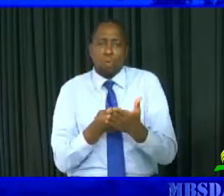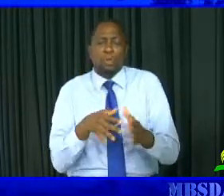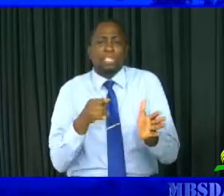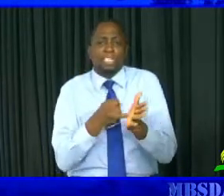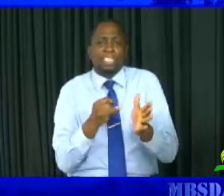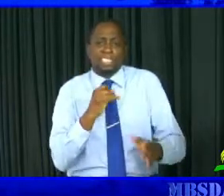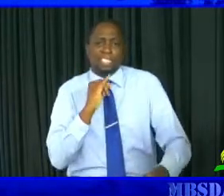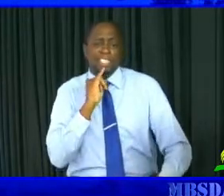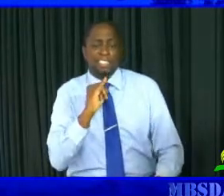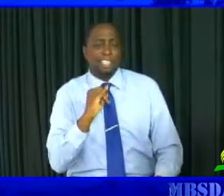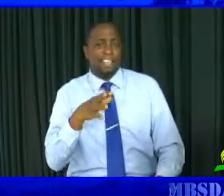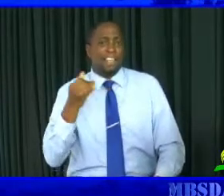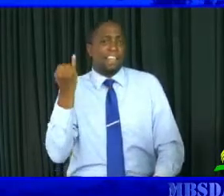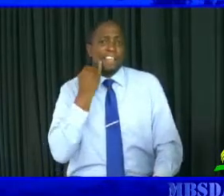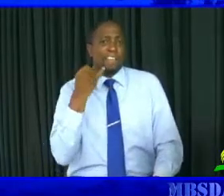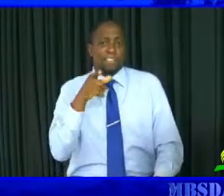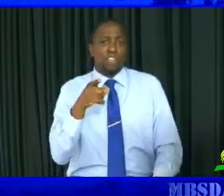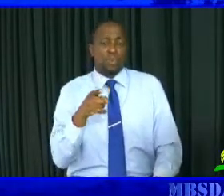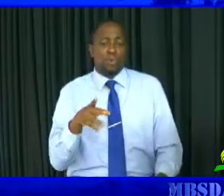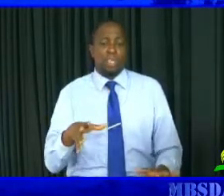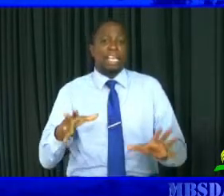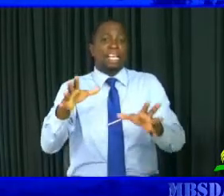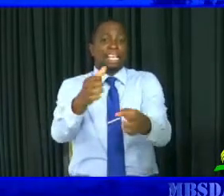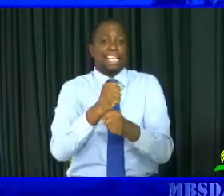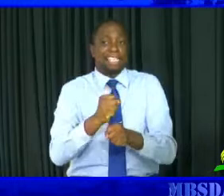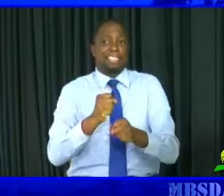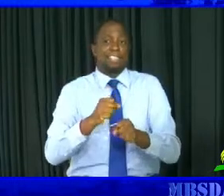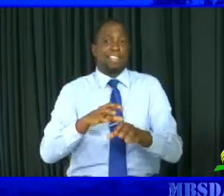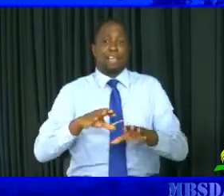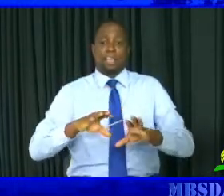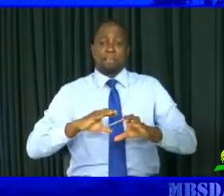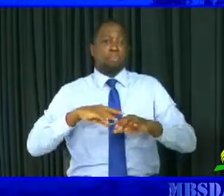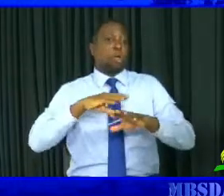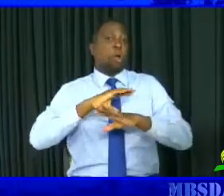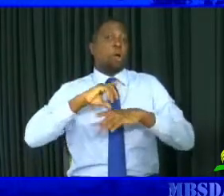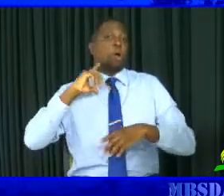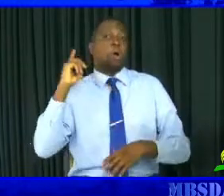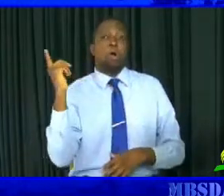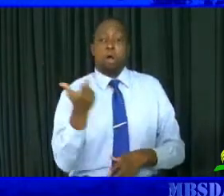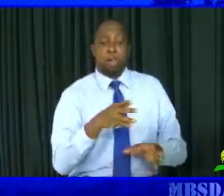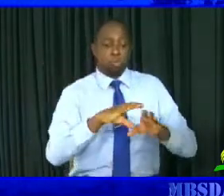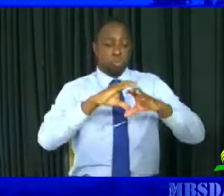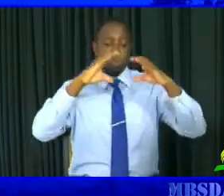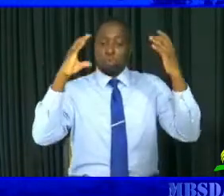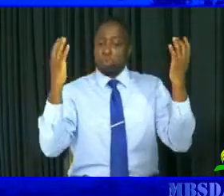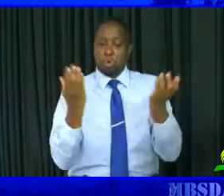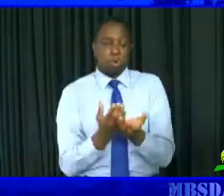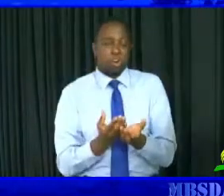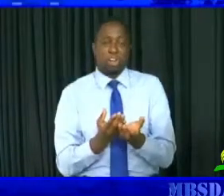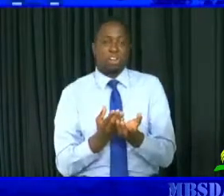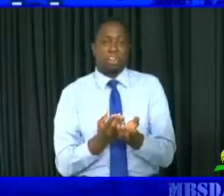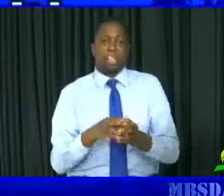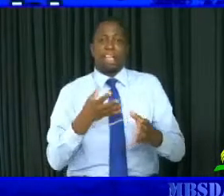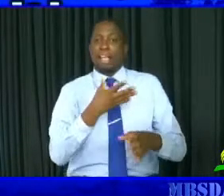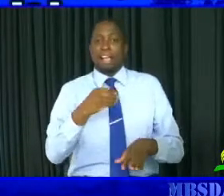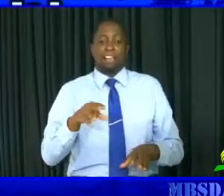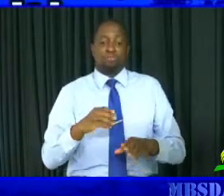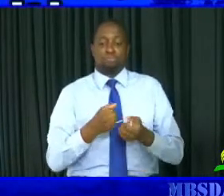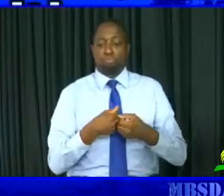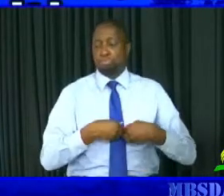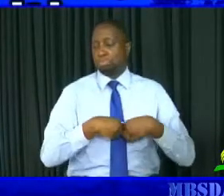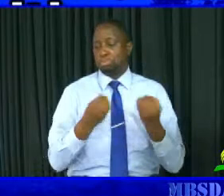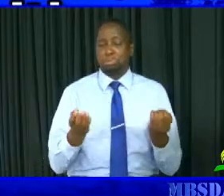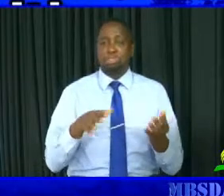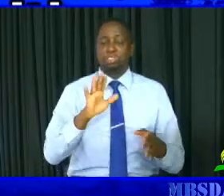For what shall it profit a man if he shall gain the whole world and lose his own soul? Or what shall a man give in exchange for his soul? Whosoever therefore shall